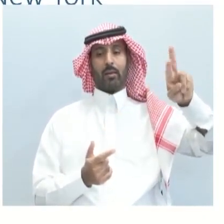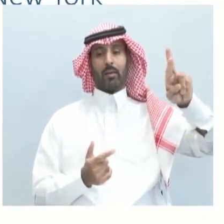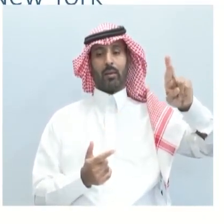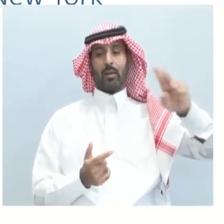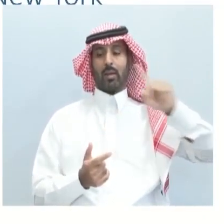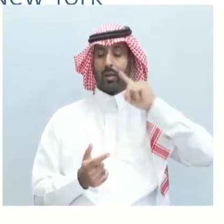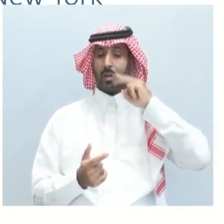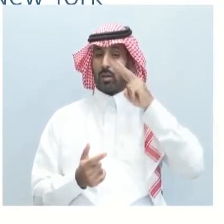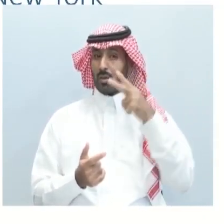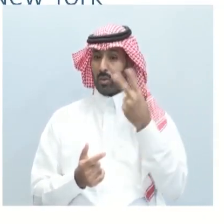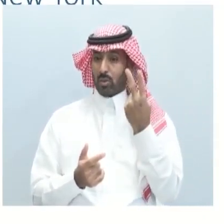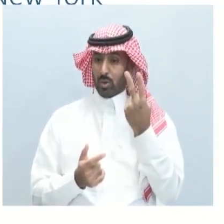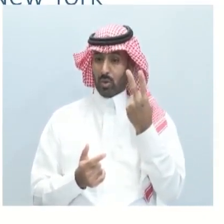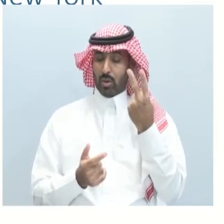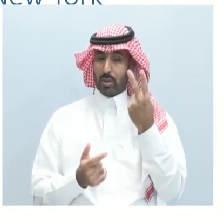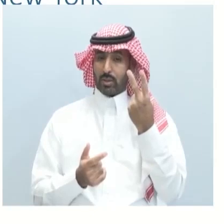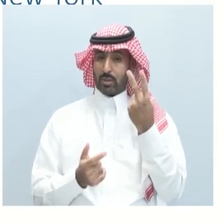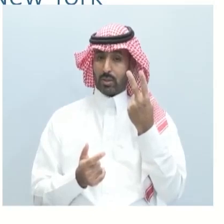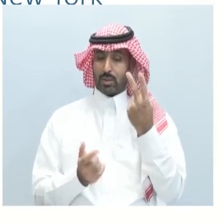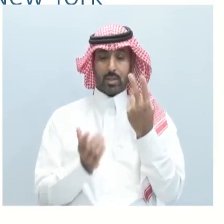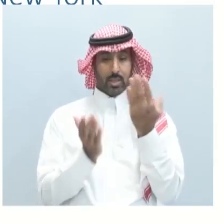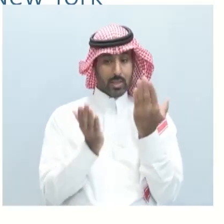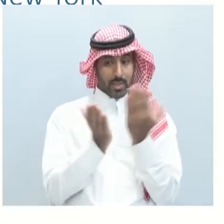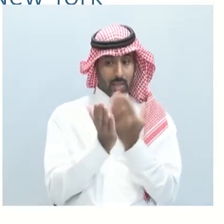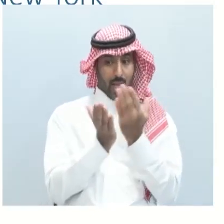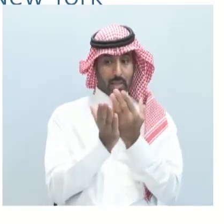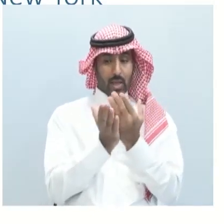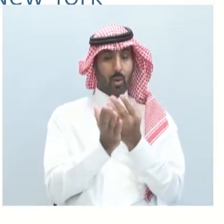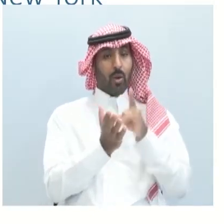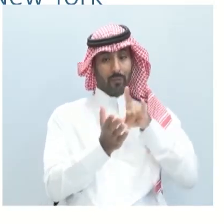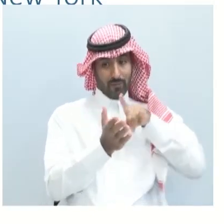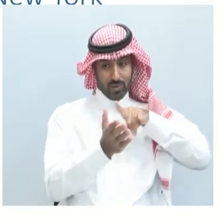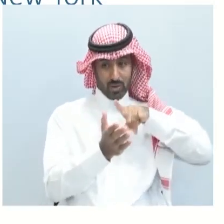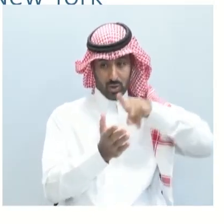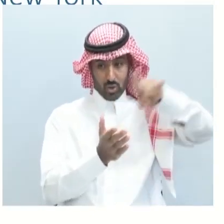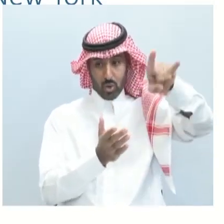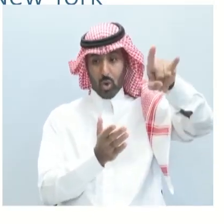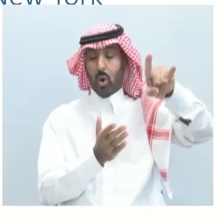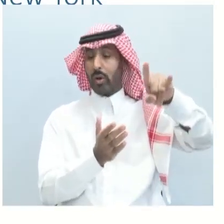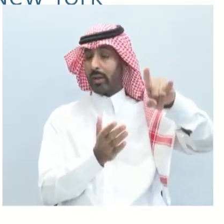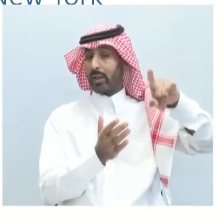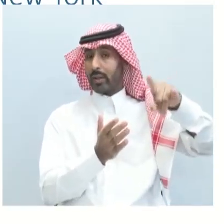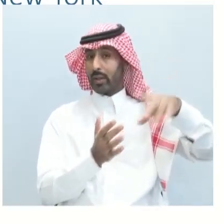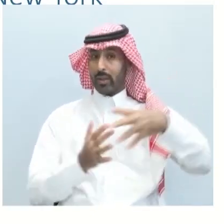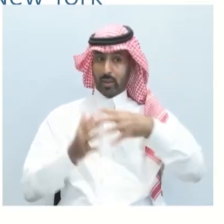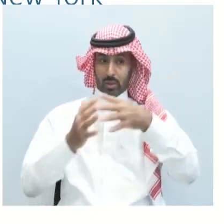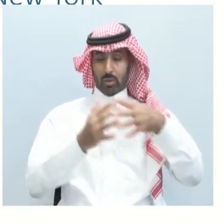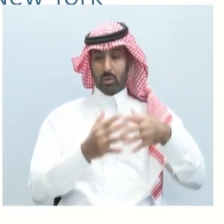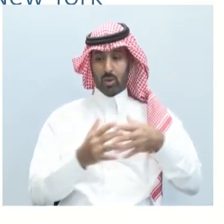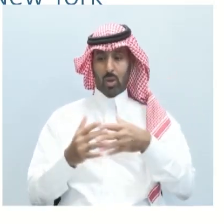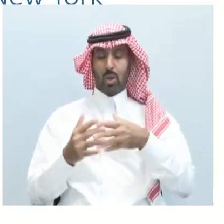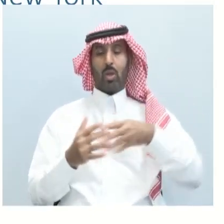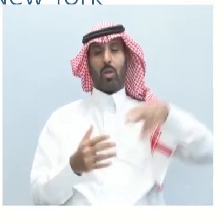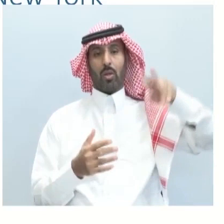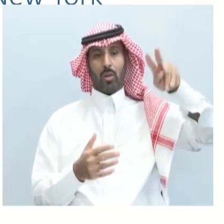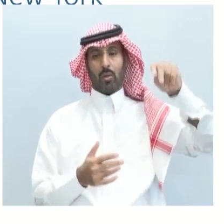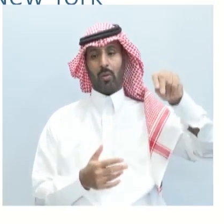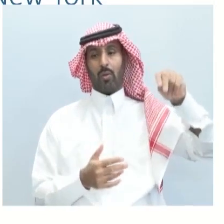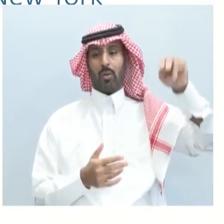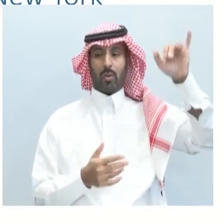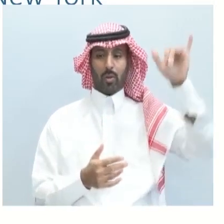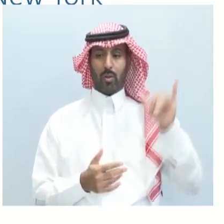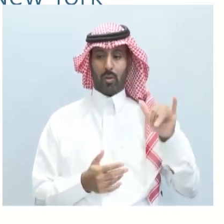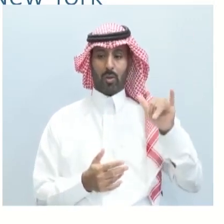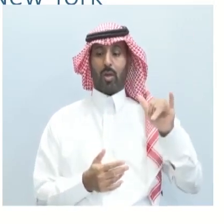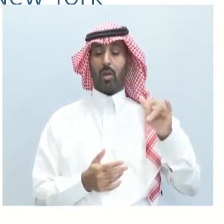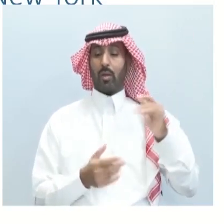both studying in New York. Now, in your book, you can see that we have here, Adnan and Badr teamed up to help each